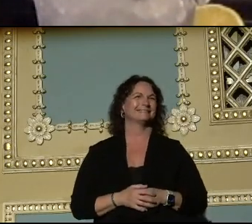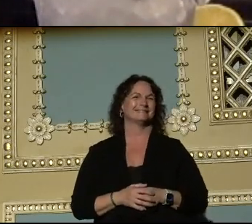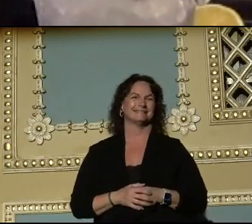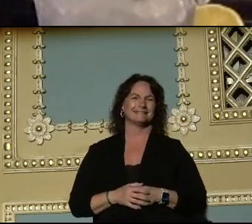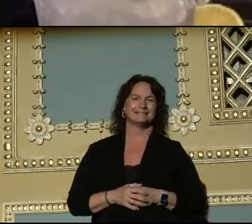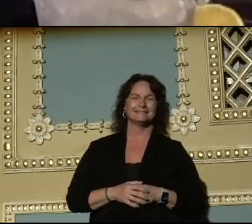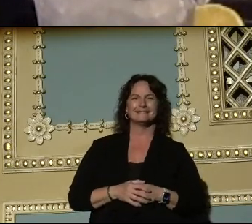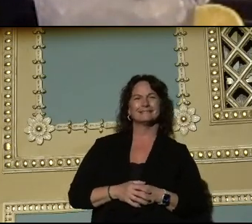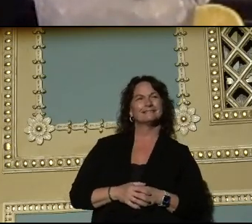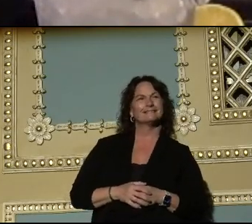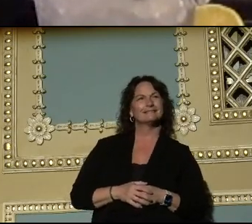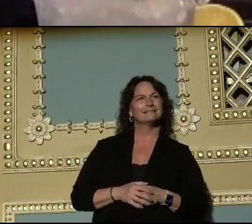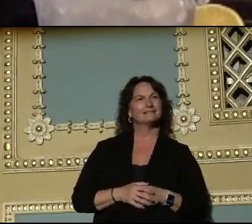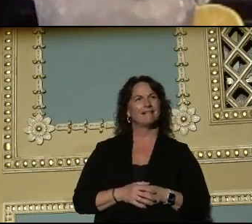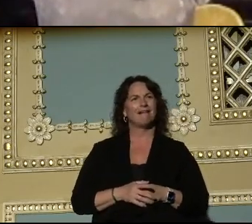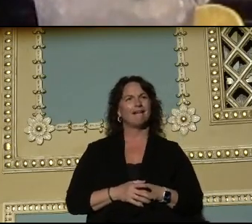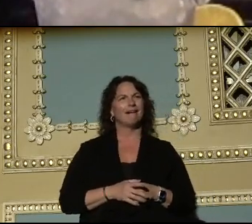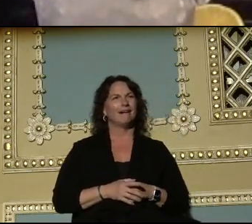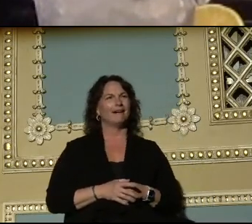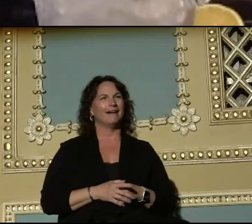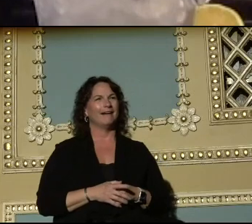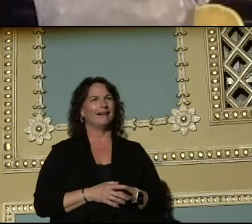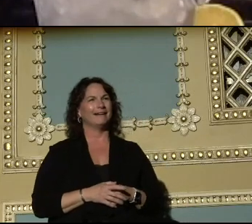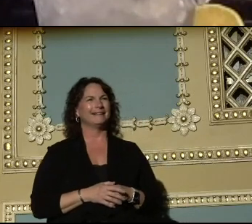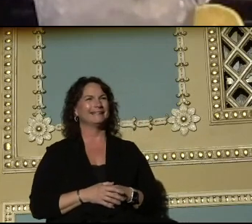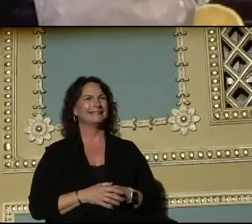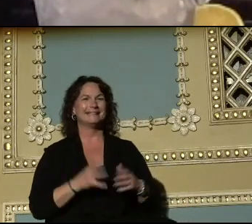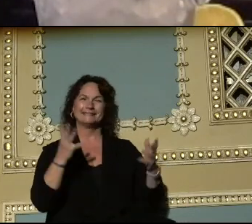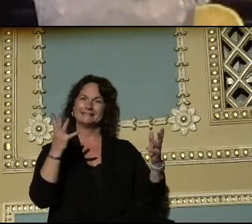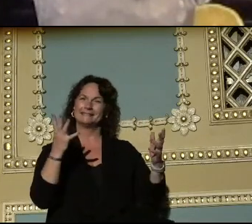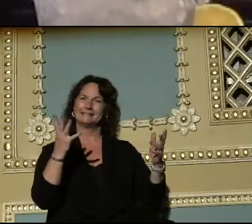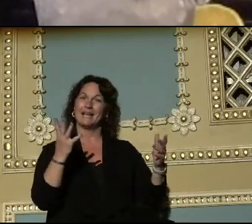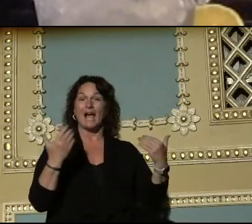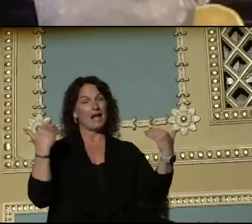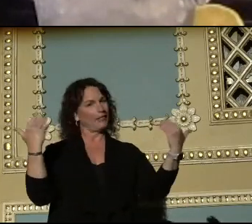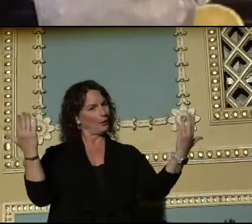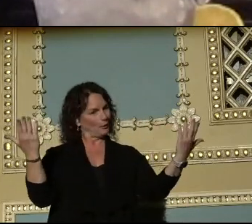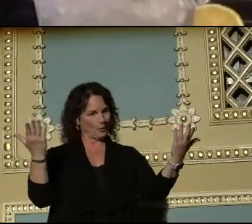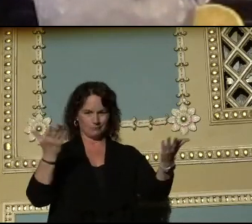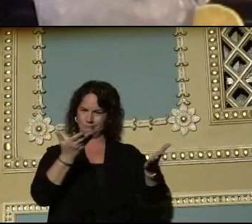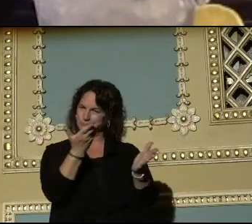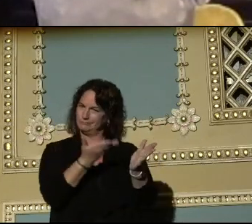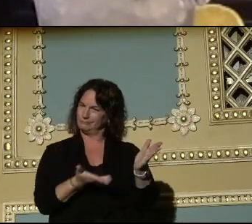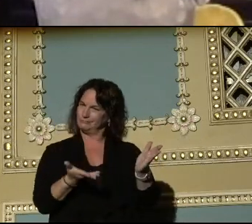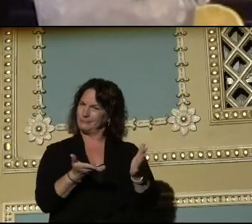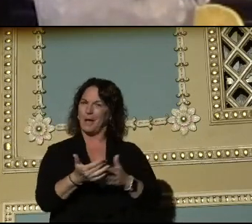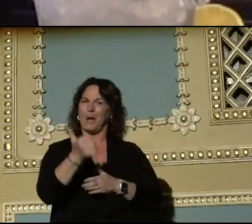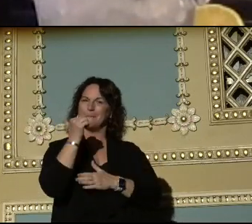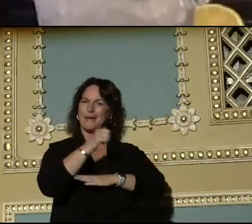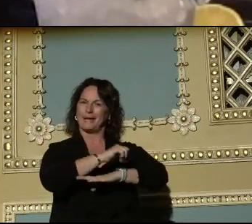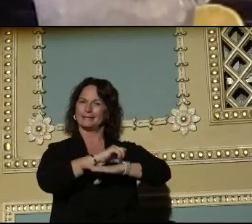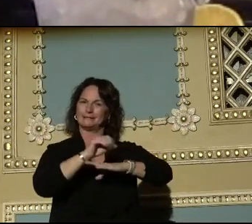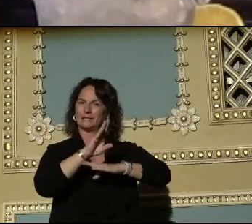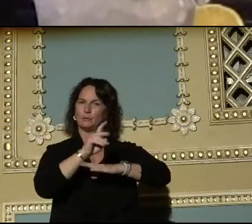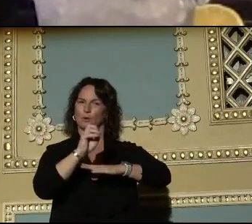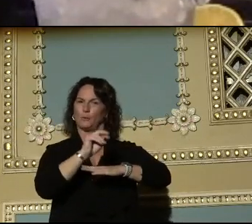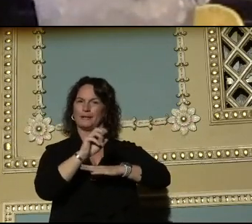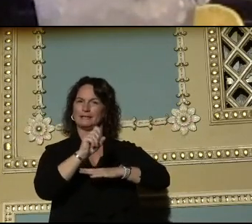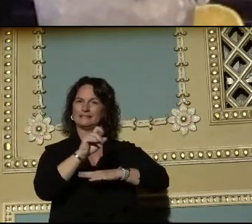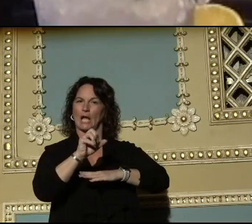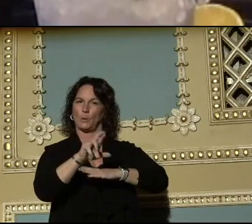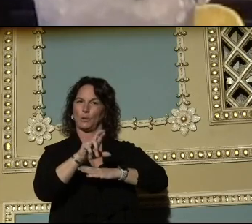Abby, you make a mean drink. And there we have it, our backstage bourbon sour. Cheers.